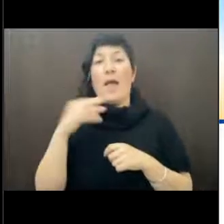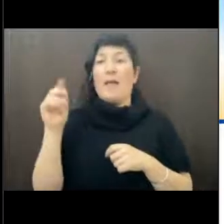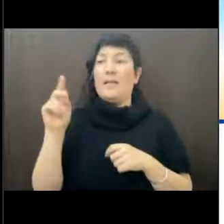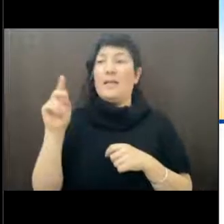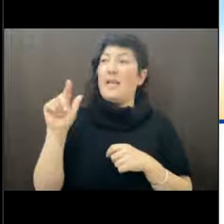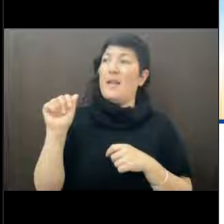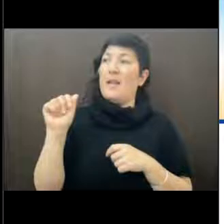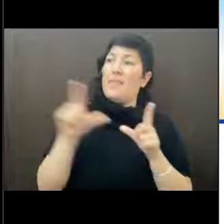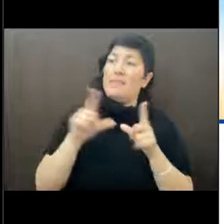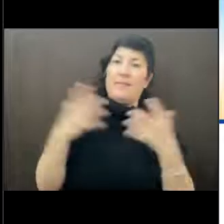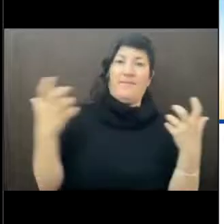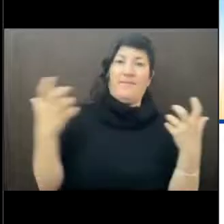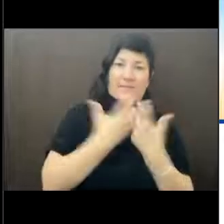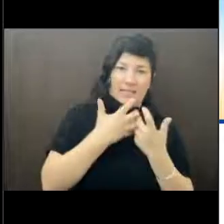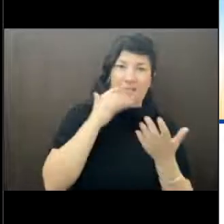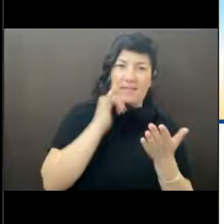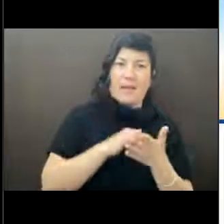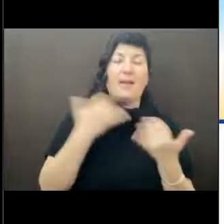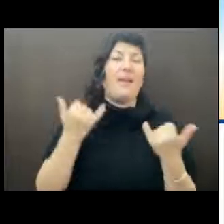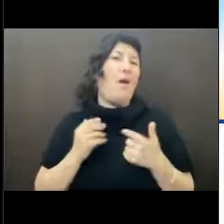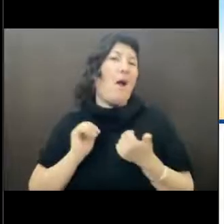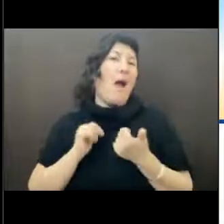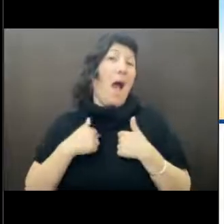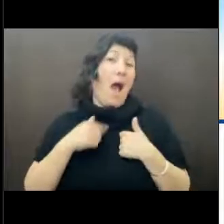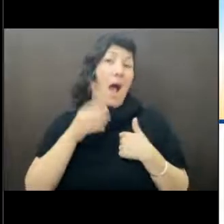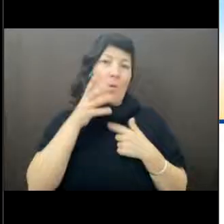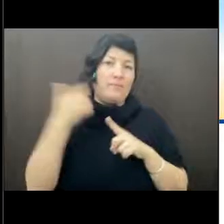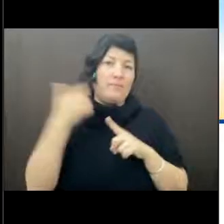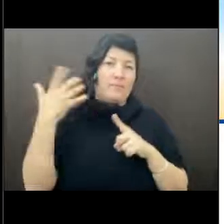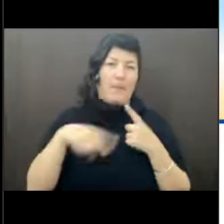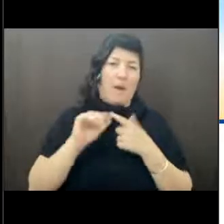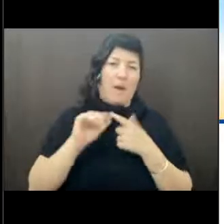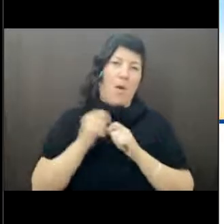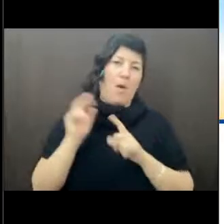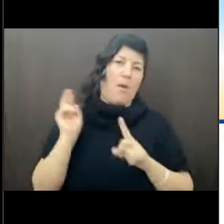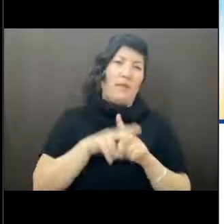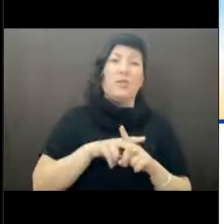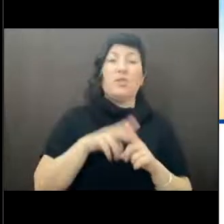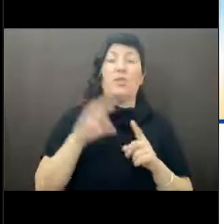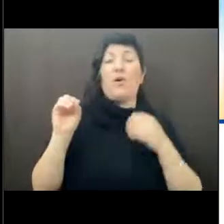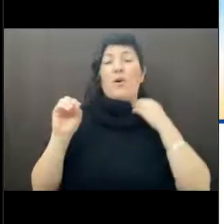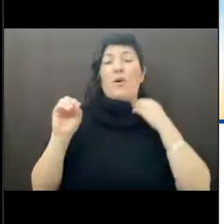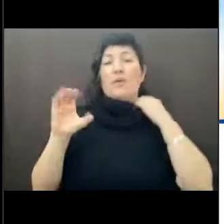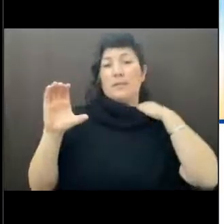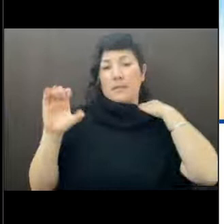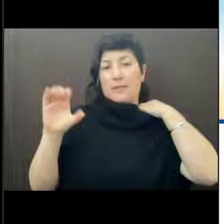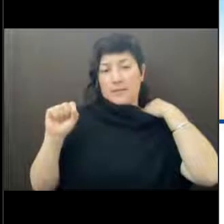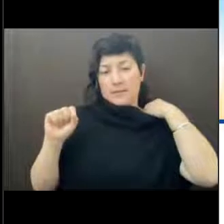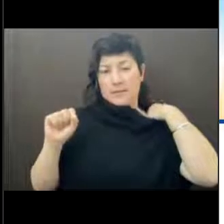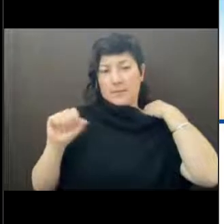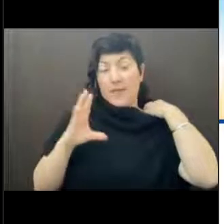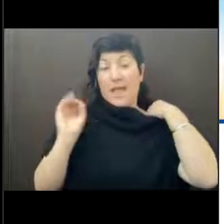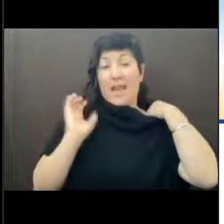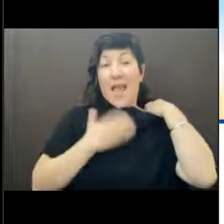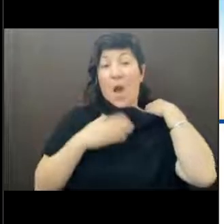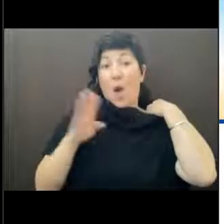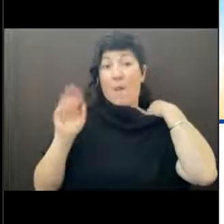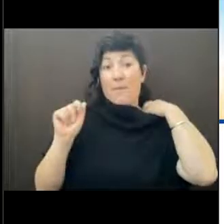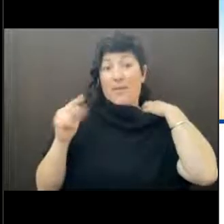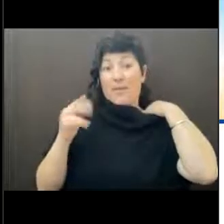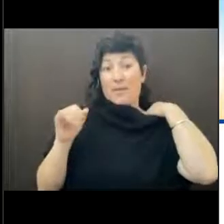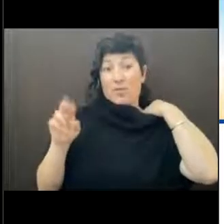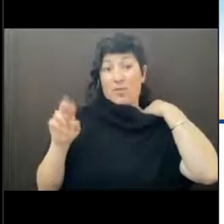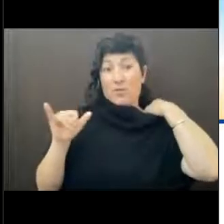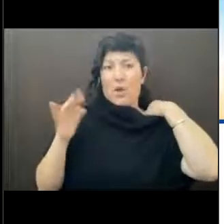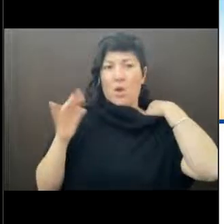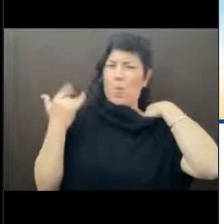how this applies to the Office of Coast Survey and to specifically our bathymetry. So let's start with that question. Why do we, the